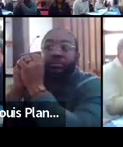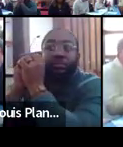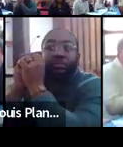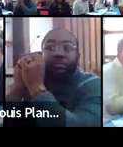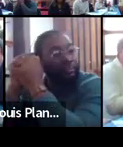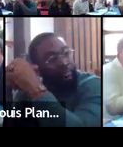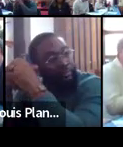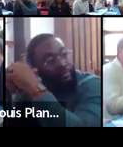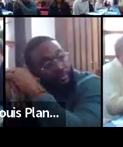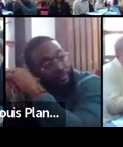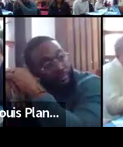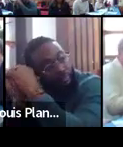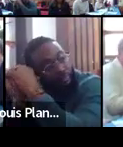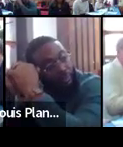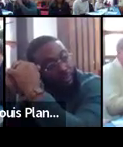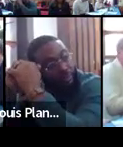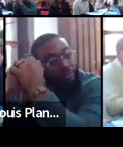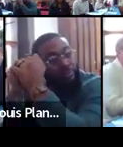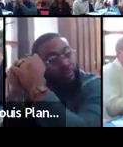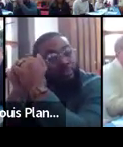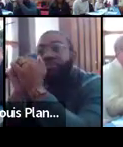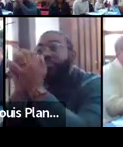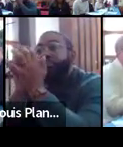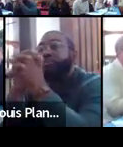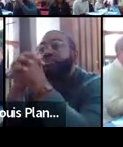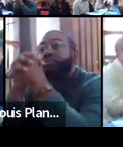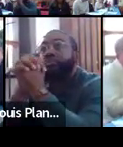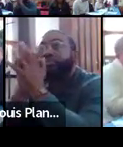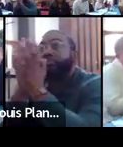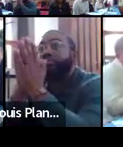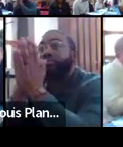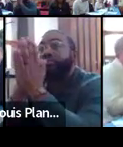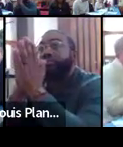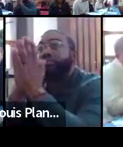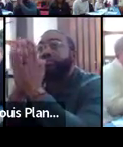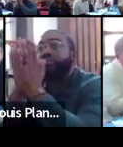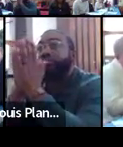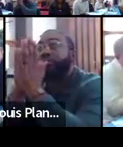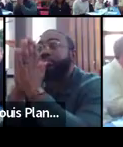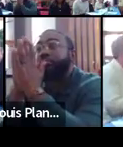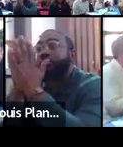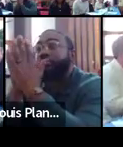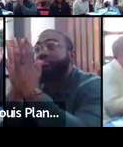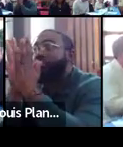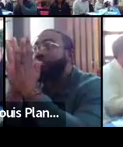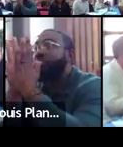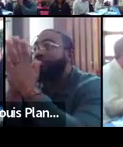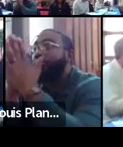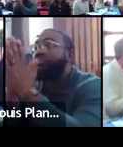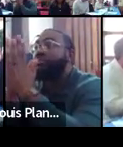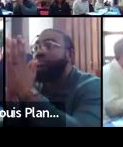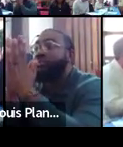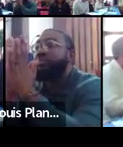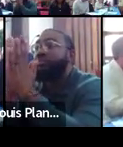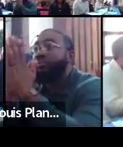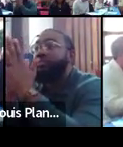ground and for everyone to align behind, at least broadly. Implementation committees, particularly if